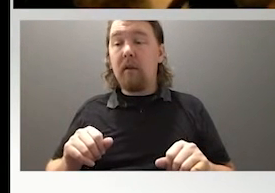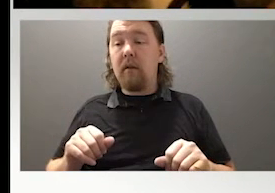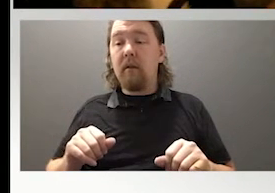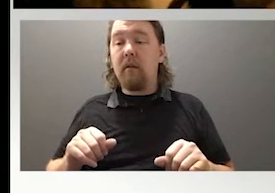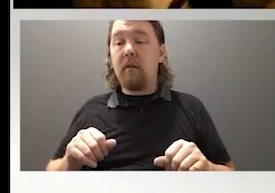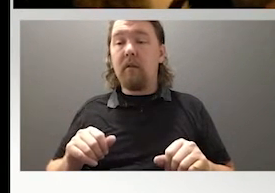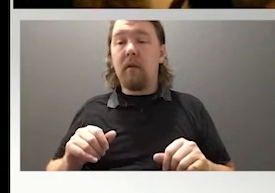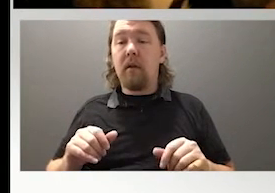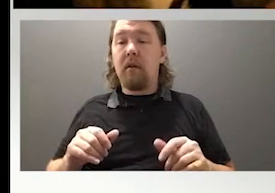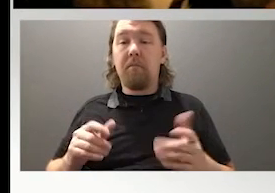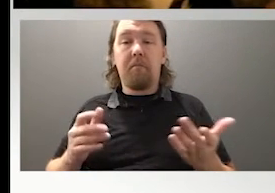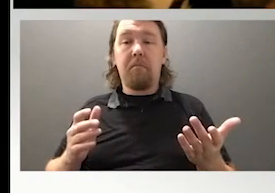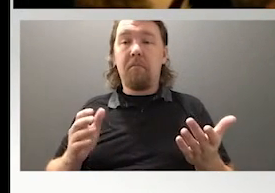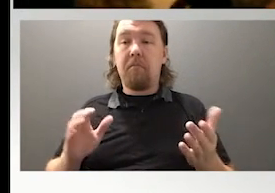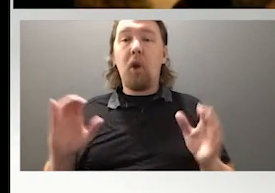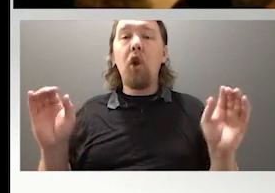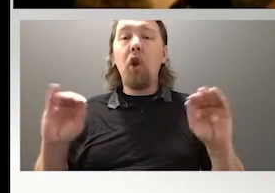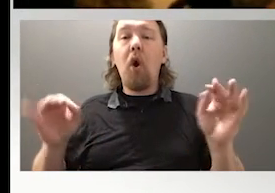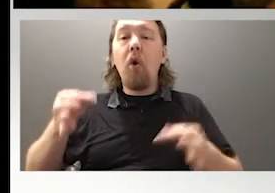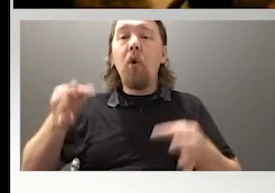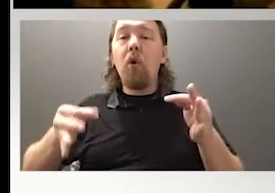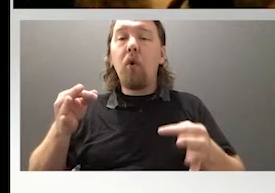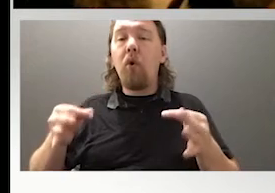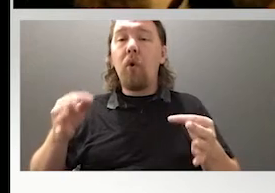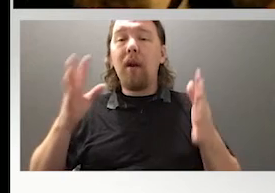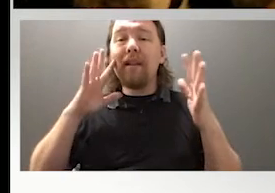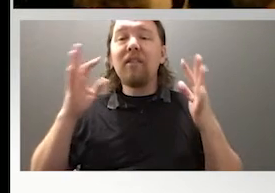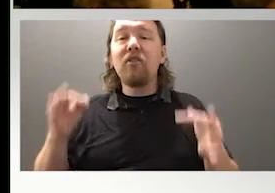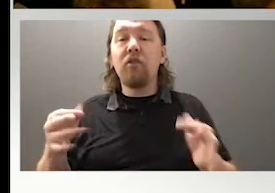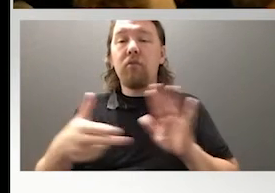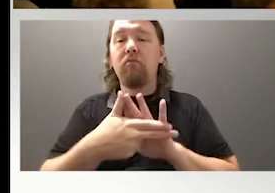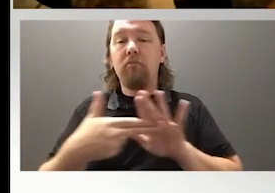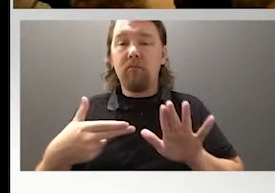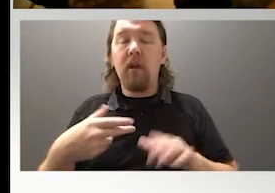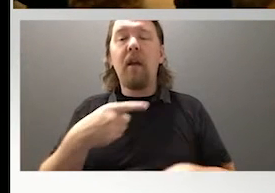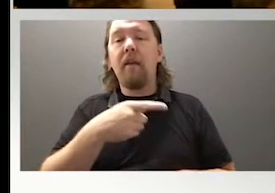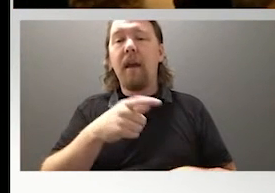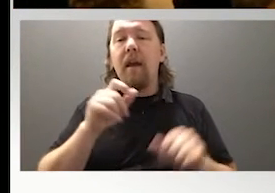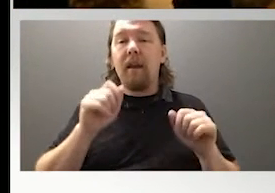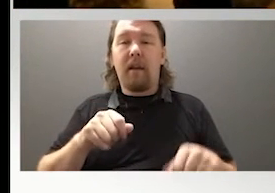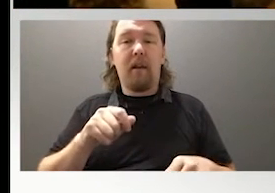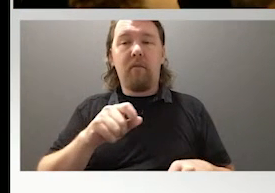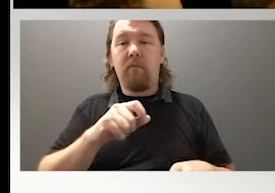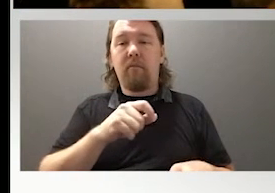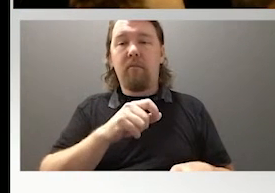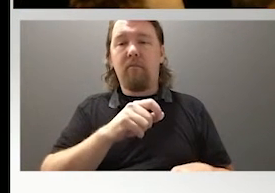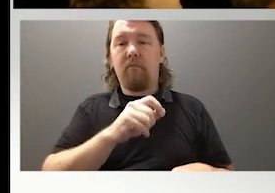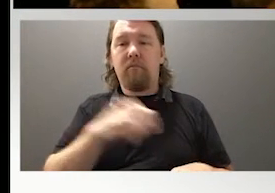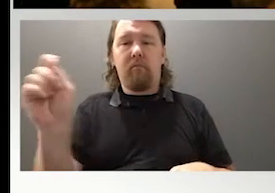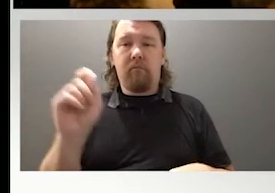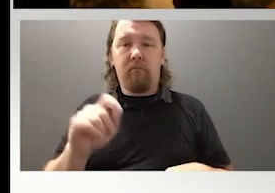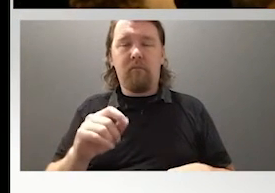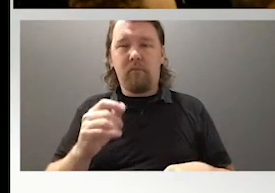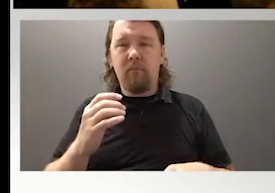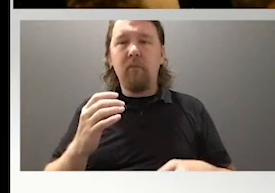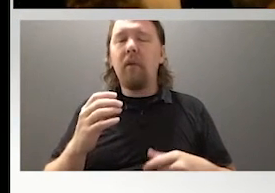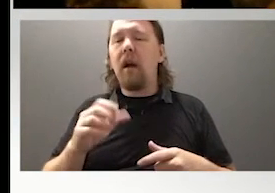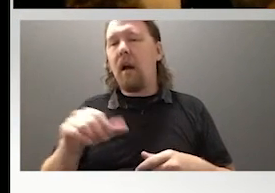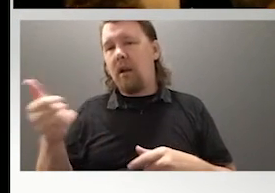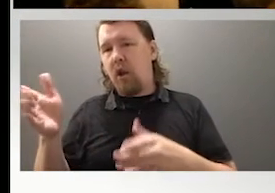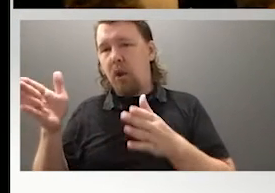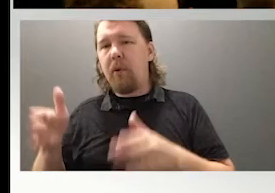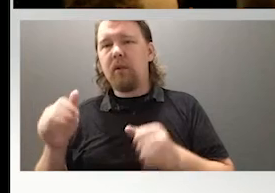they haven't not been determined incapacitated, they can mark the signature line, and someone else